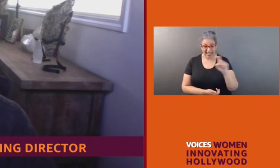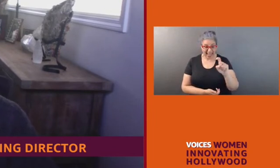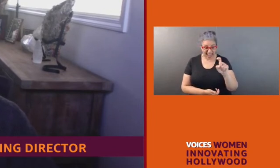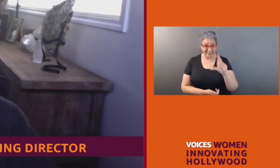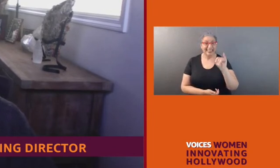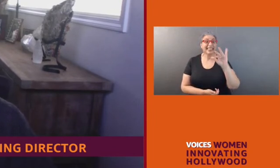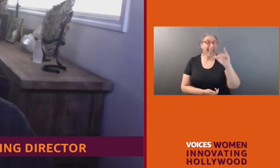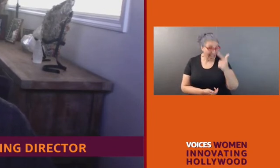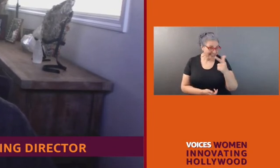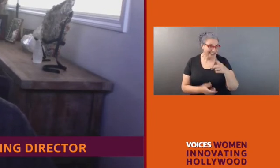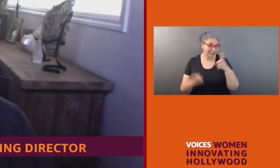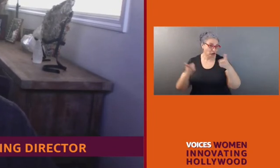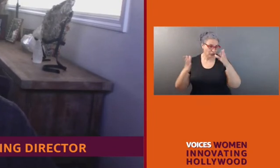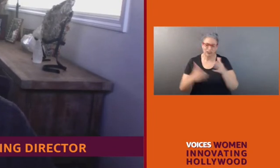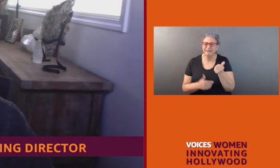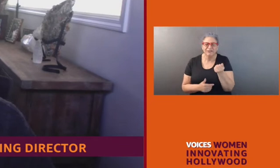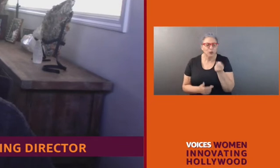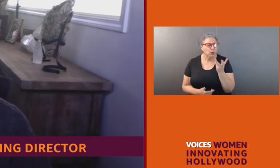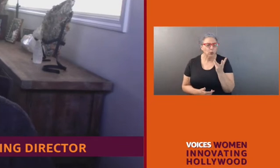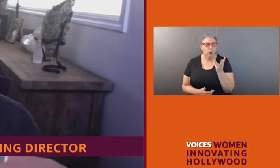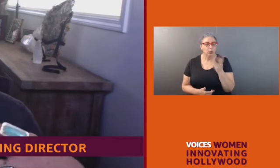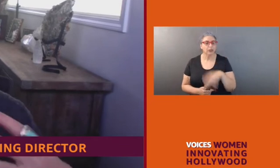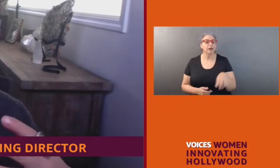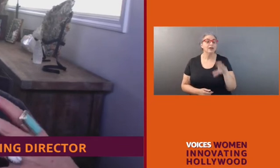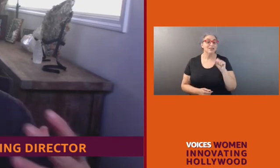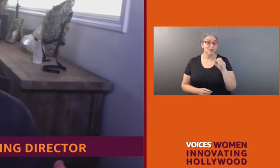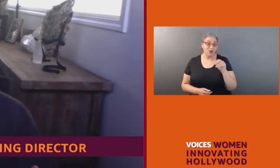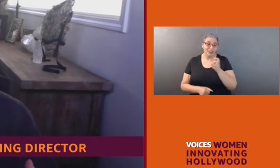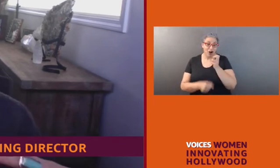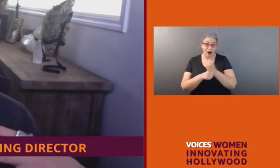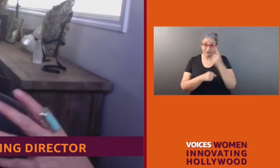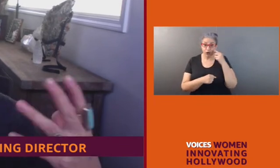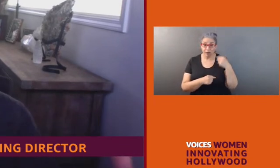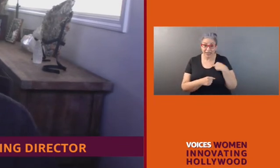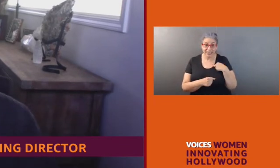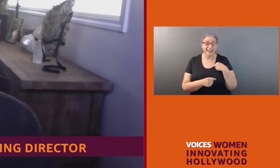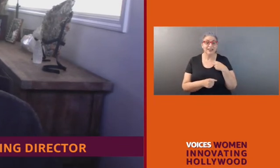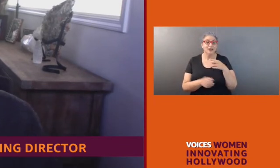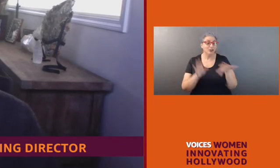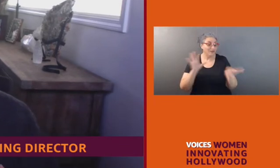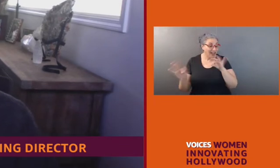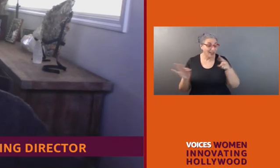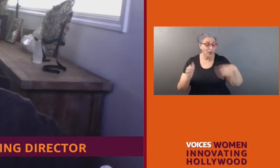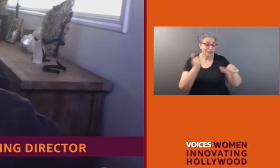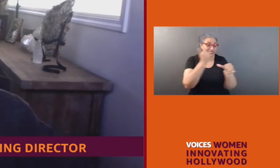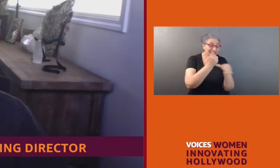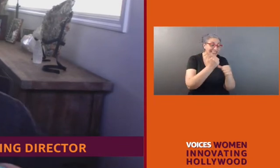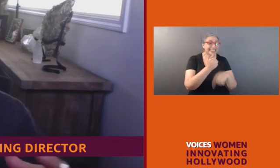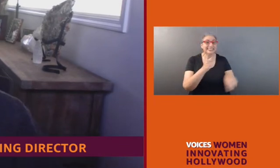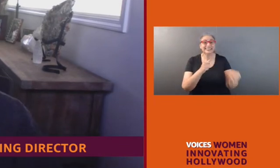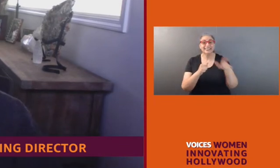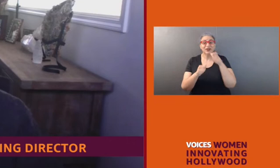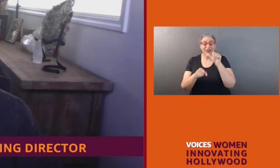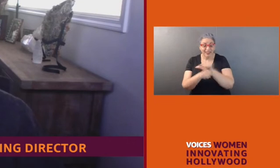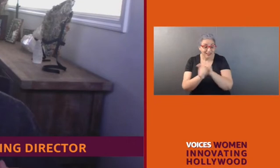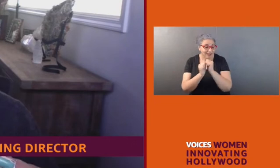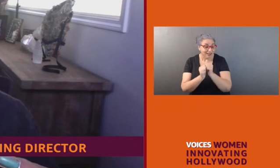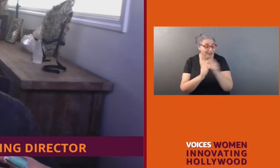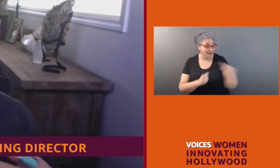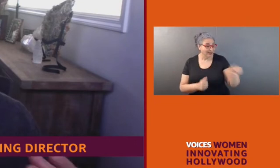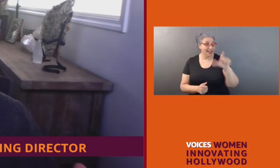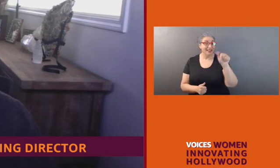Latinx casting directors. Very few. So it's hard for me to find associates and assistants that